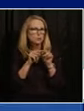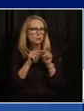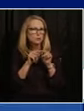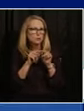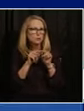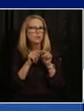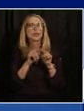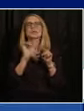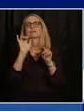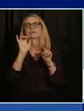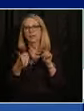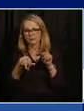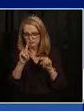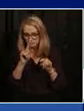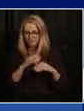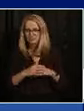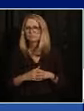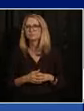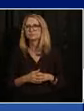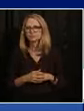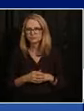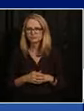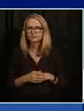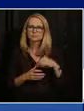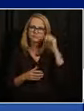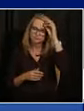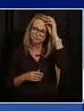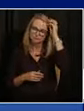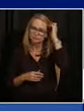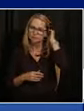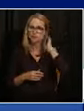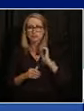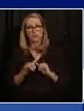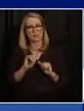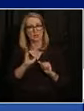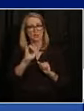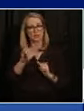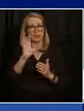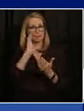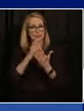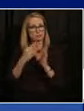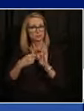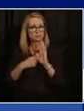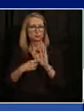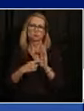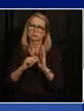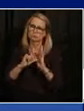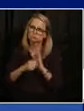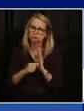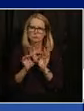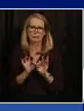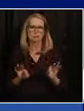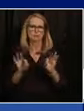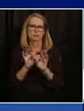Next slide. There we go. This shows you why you should be vaccinated.